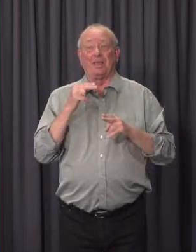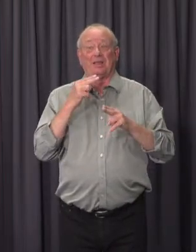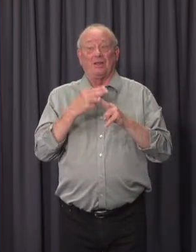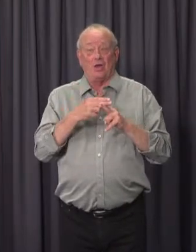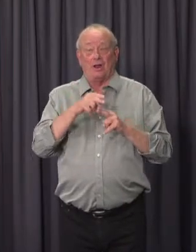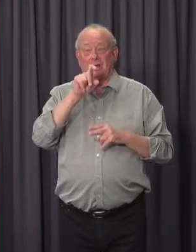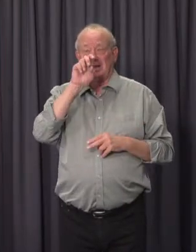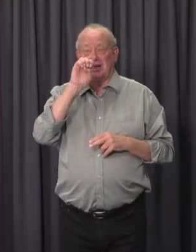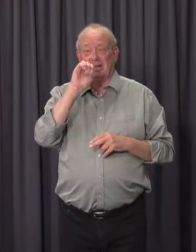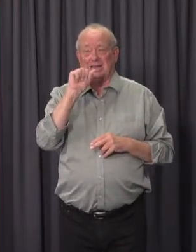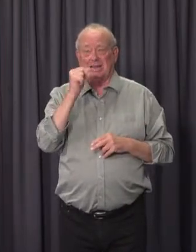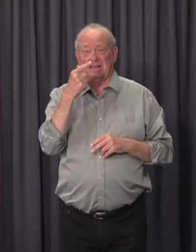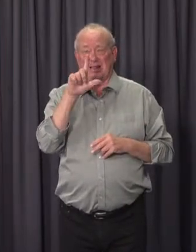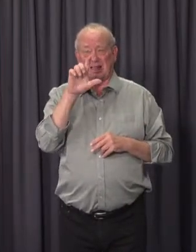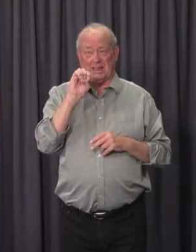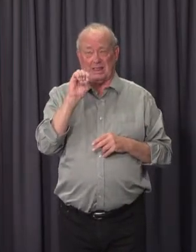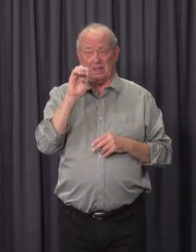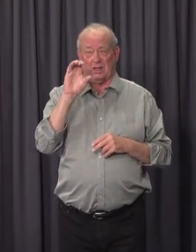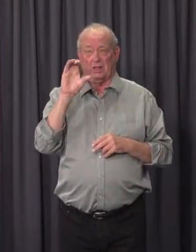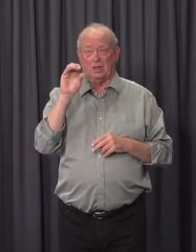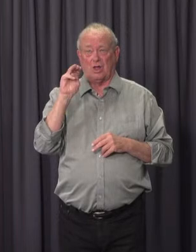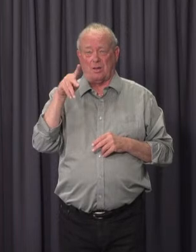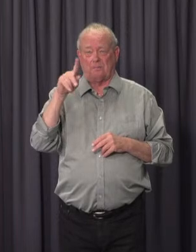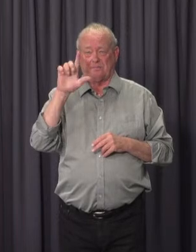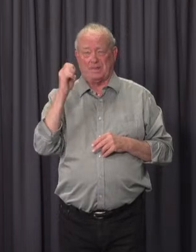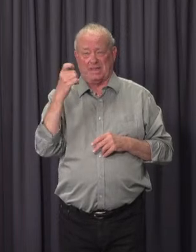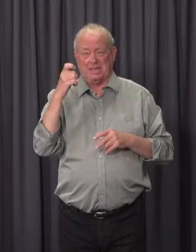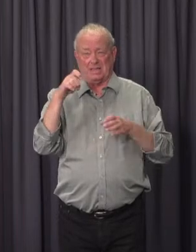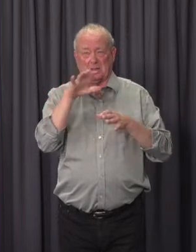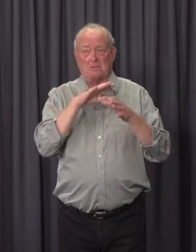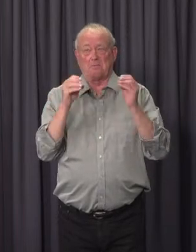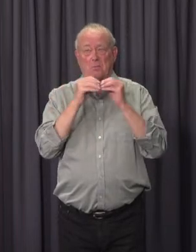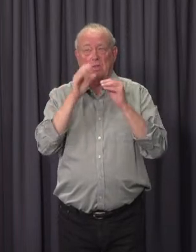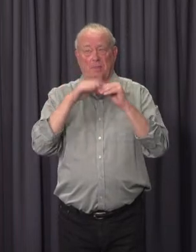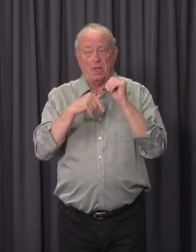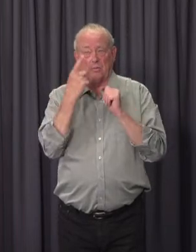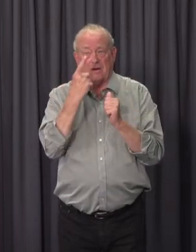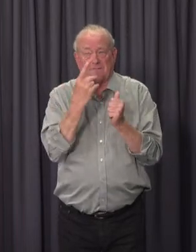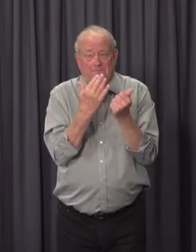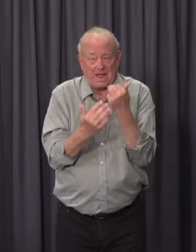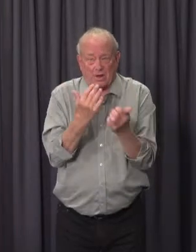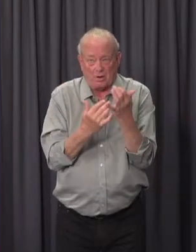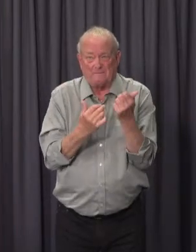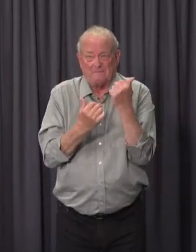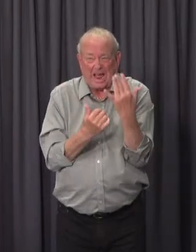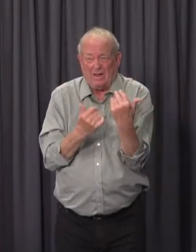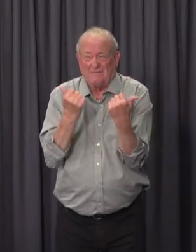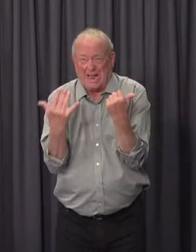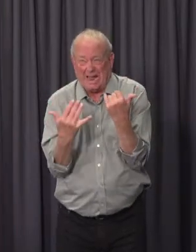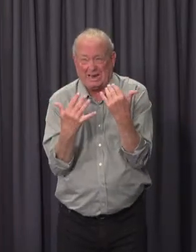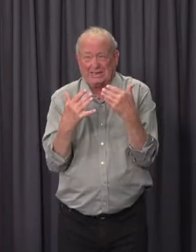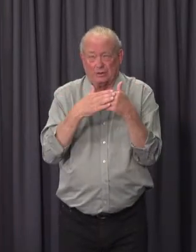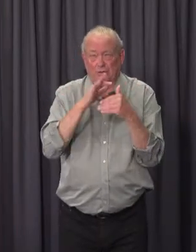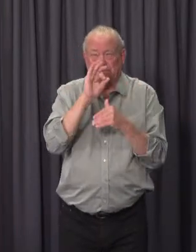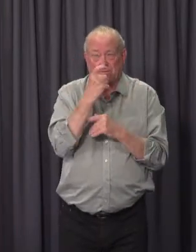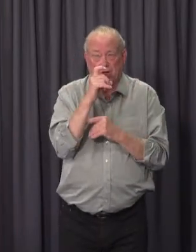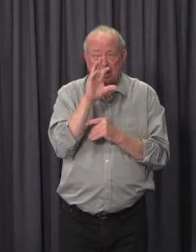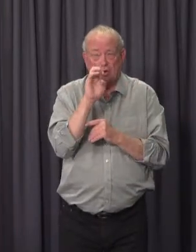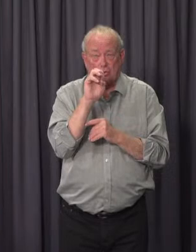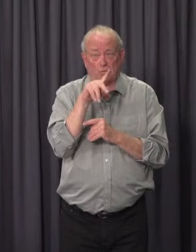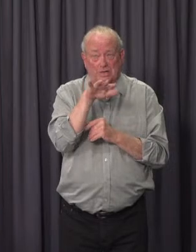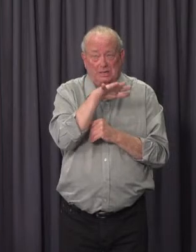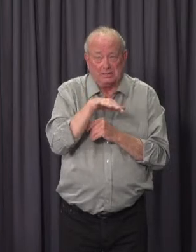2 wildfires that are in the vicinity of Fox Creek and the municipality Greenview, Little Smoky.